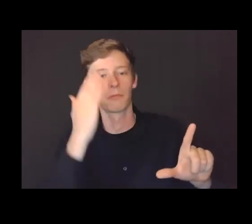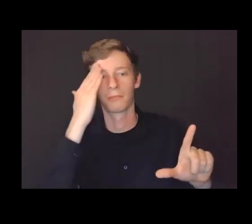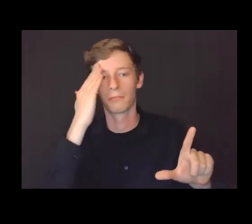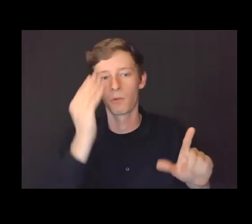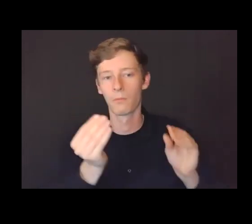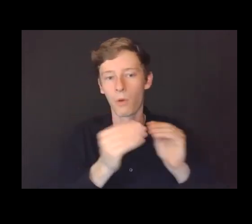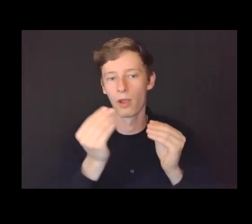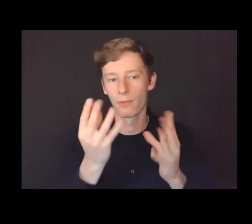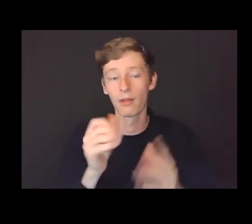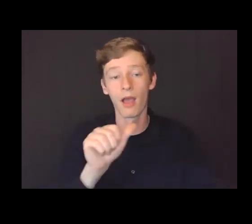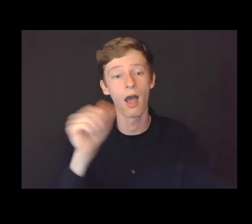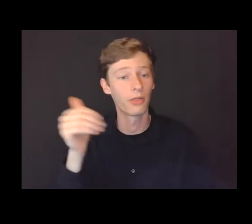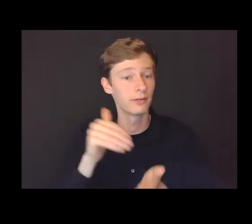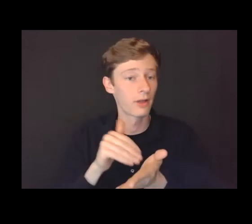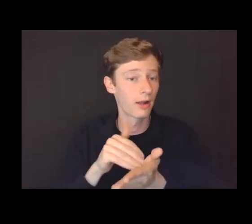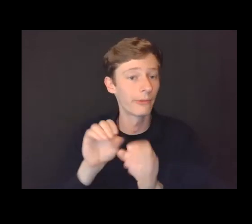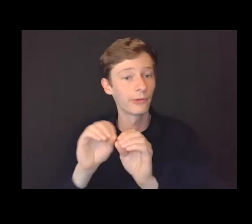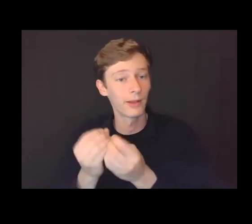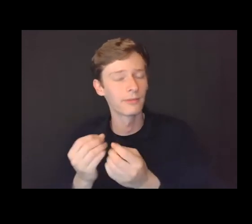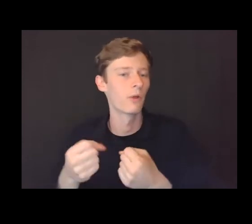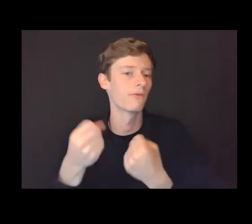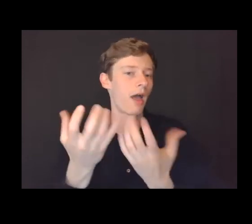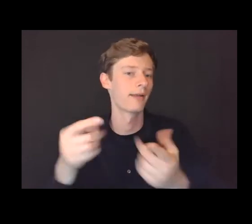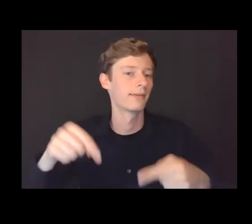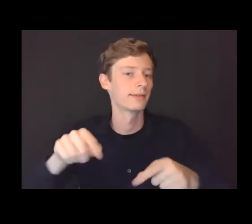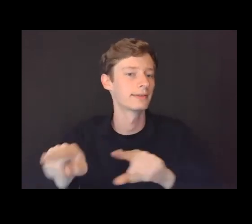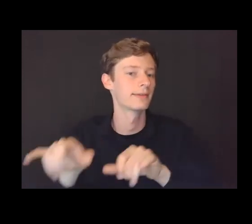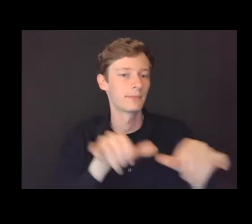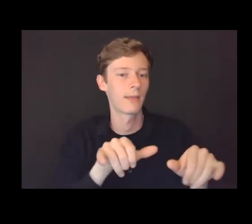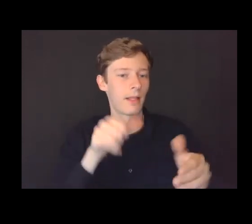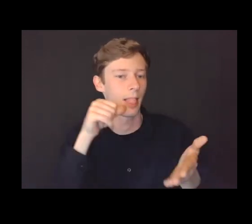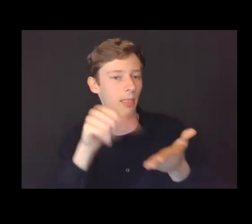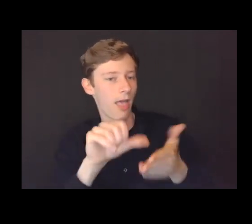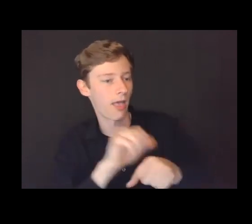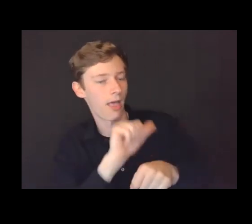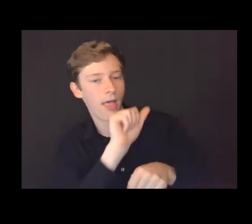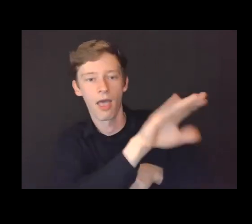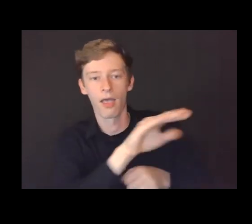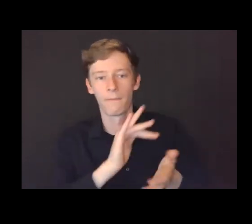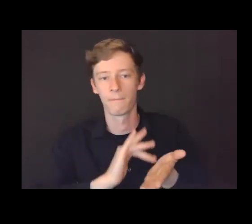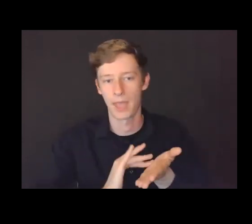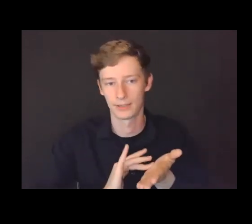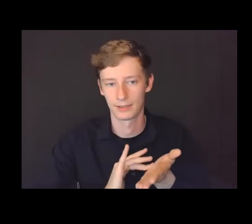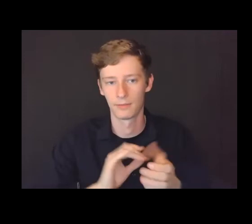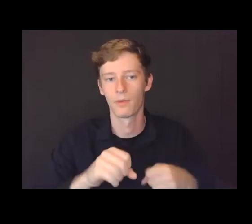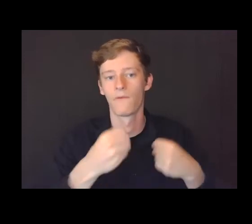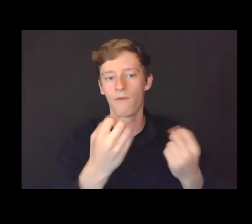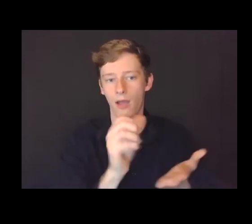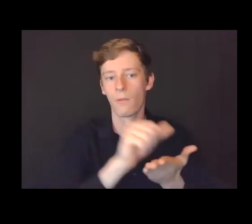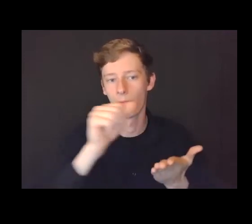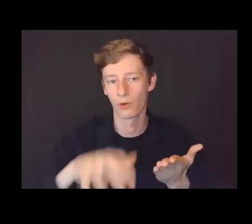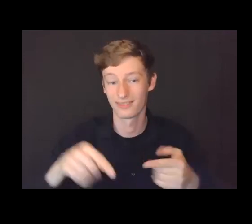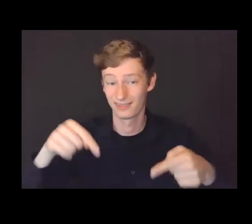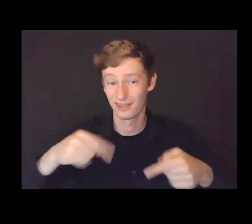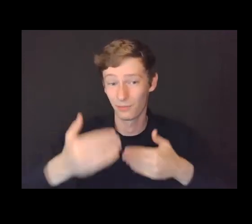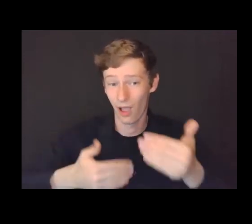care. So a great way to increase access. And I know this is newer that this just started. So